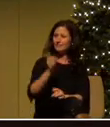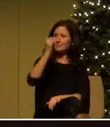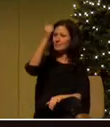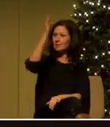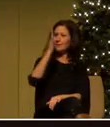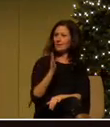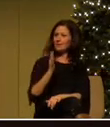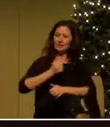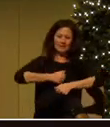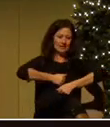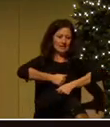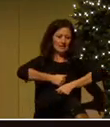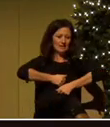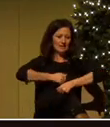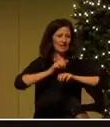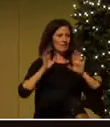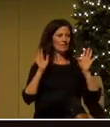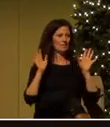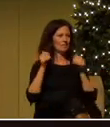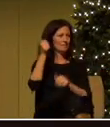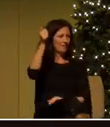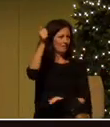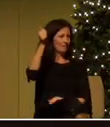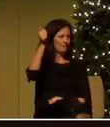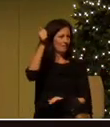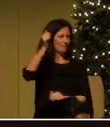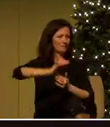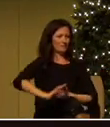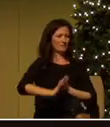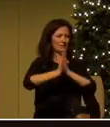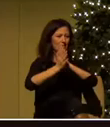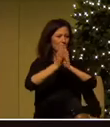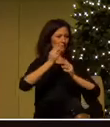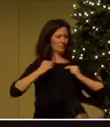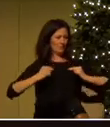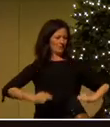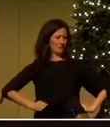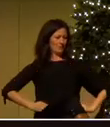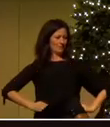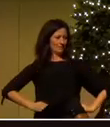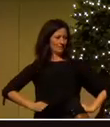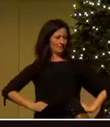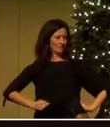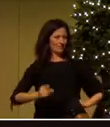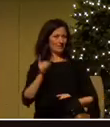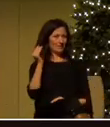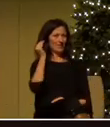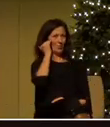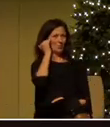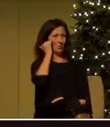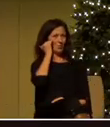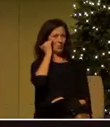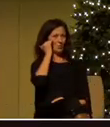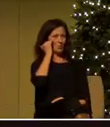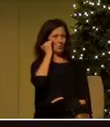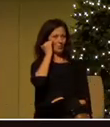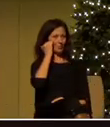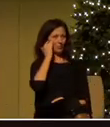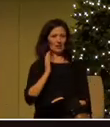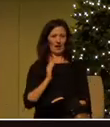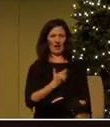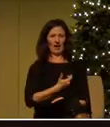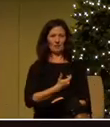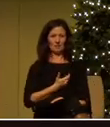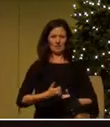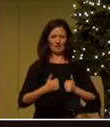giving himself in incarnation so that he would know us and know our